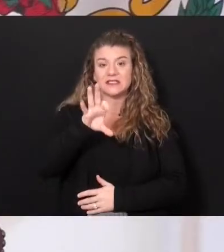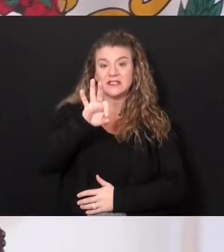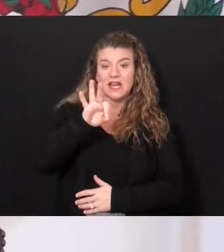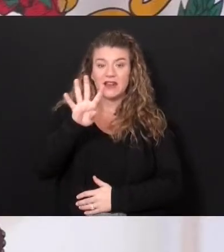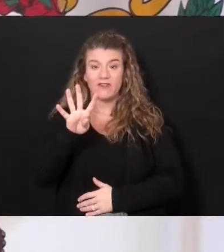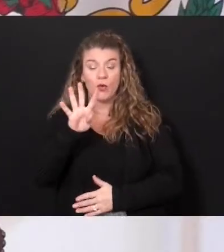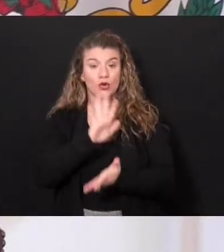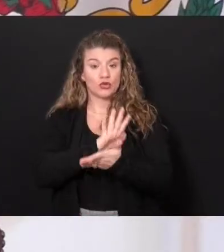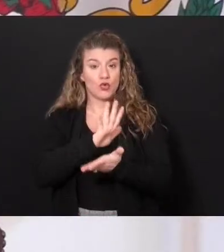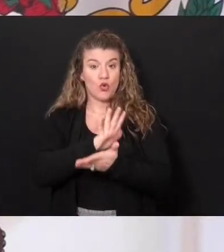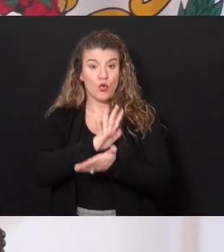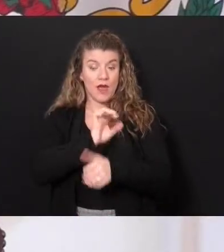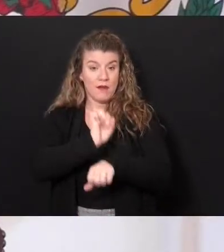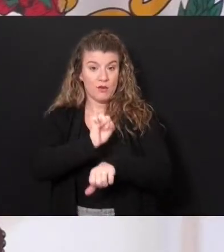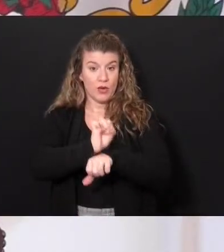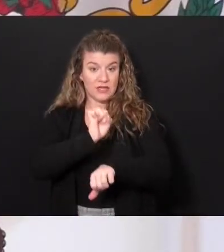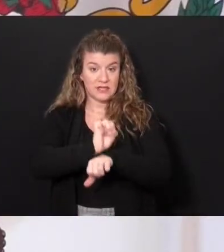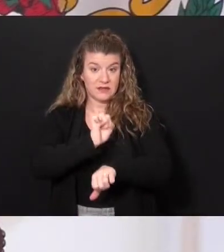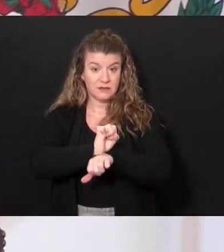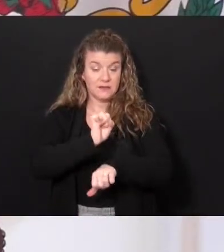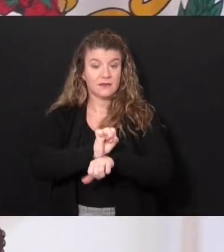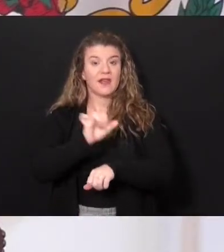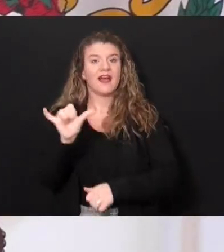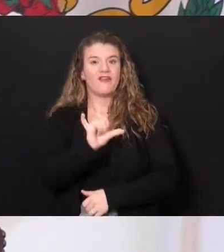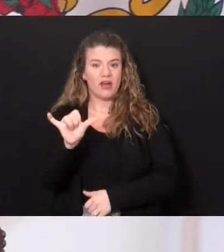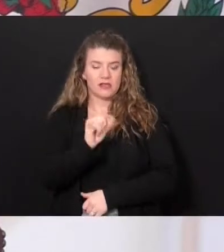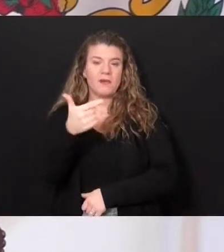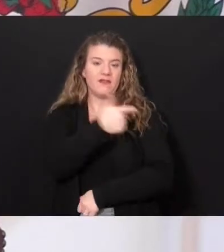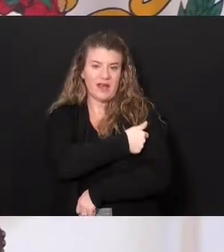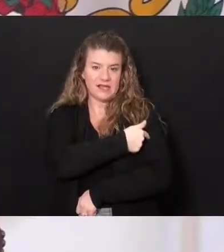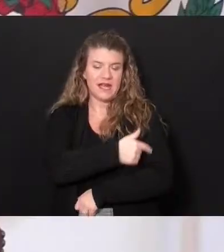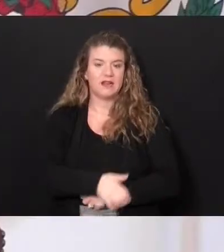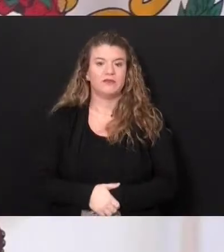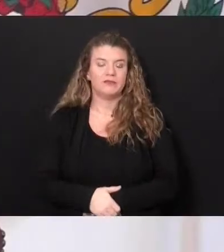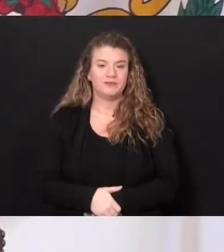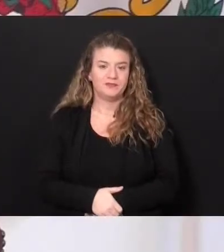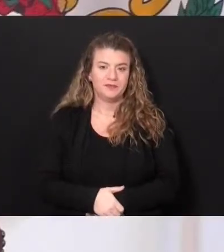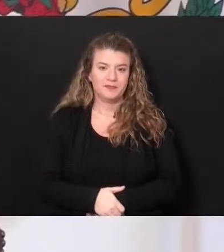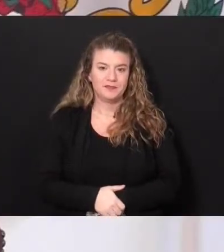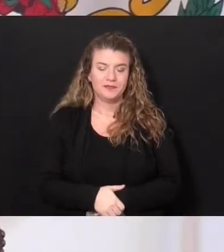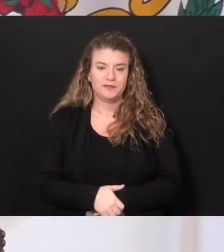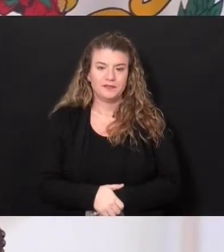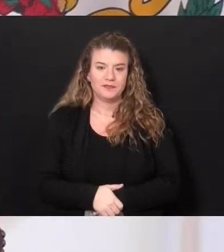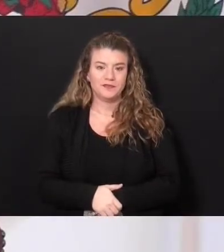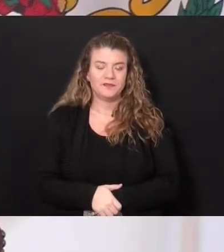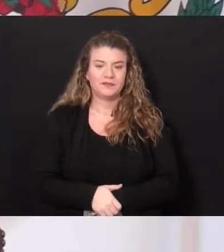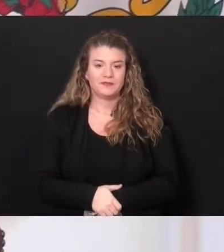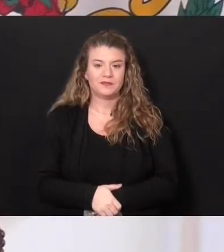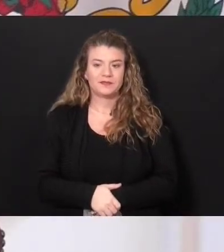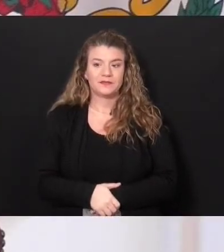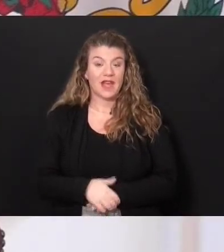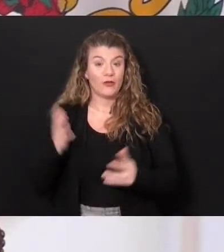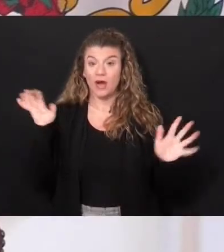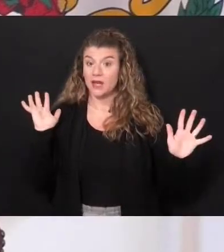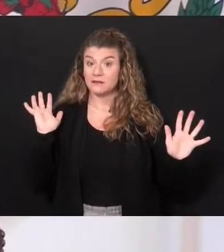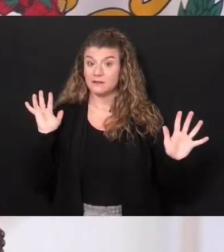19,694 school employees have also chosen to be vaccinated. And those are all